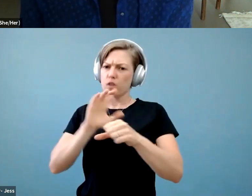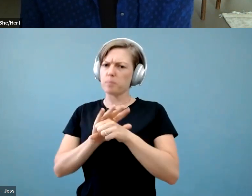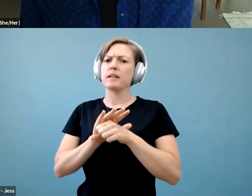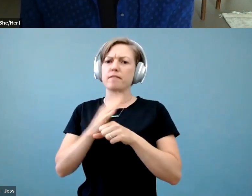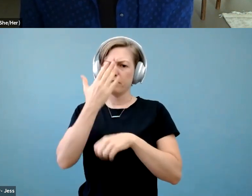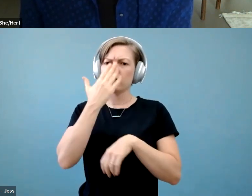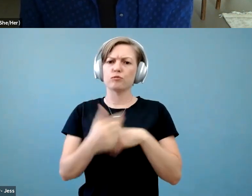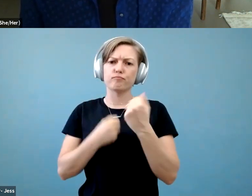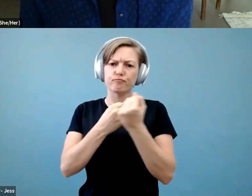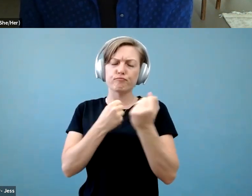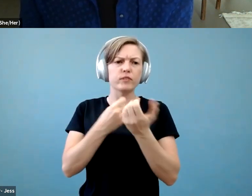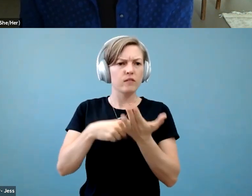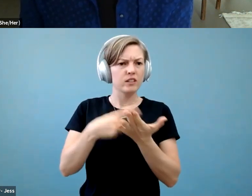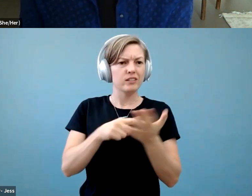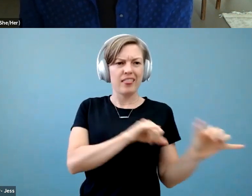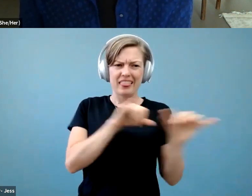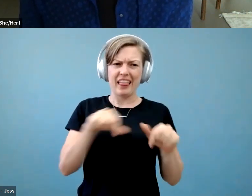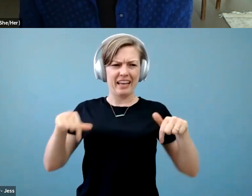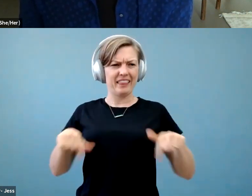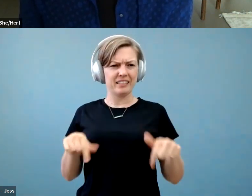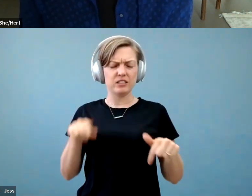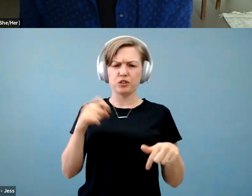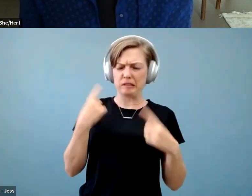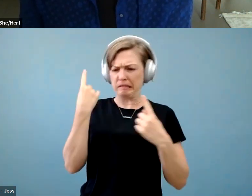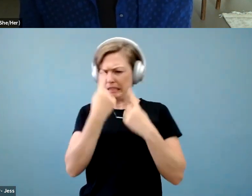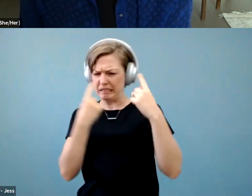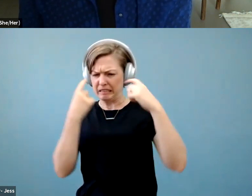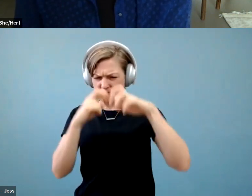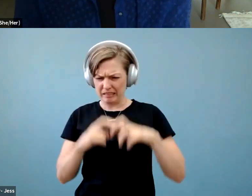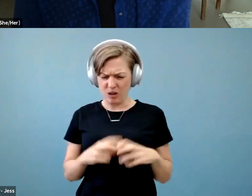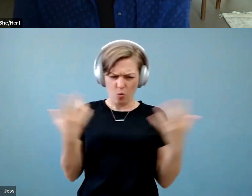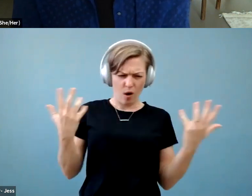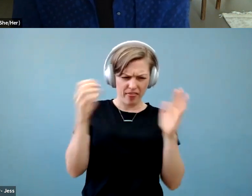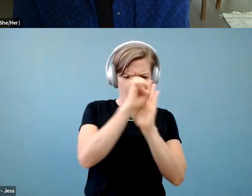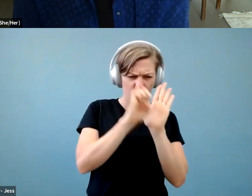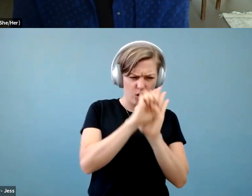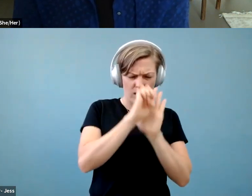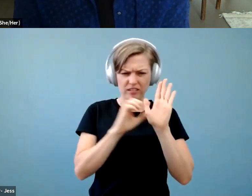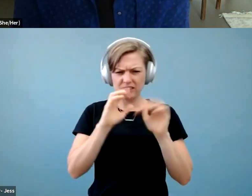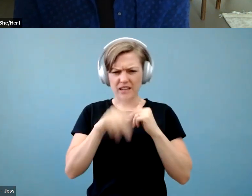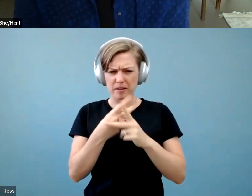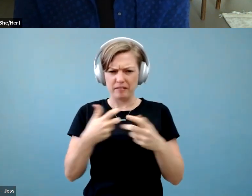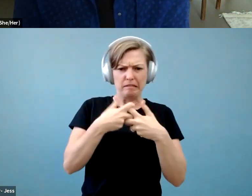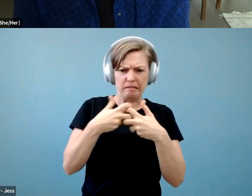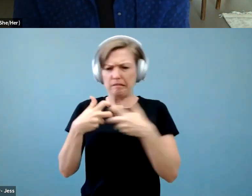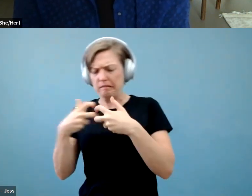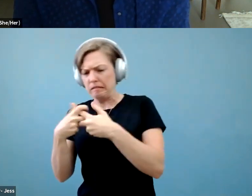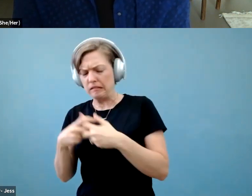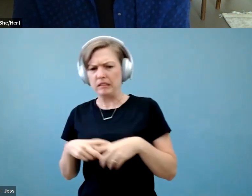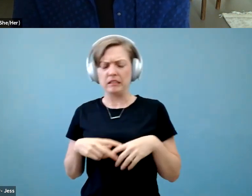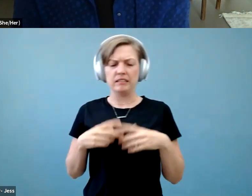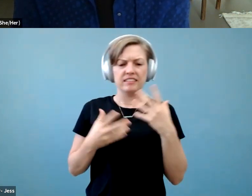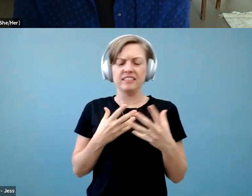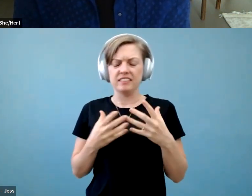one that we should grapple with the ethical kinds of conundrums here. That is to say, the collision